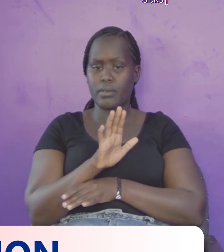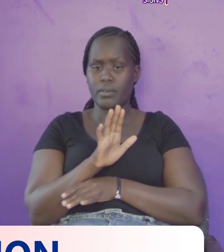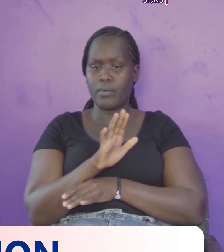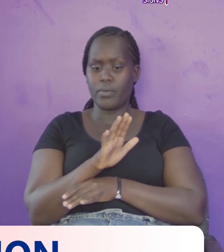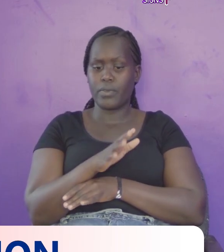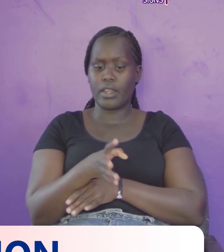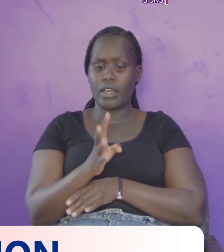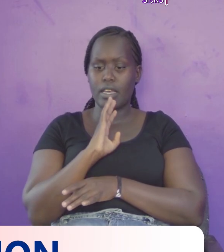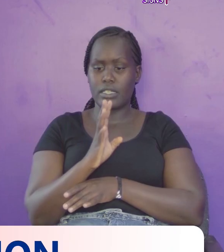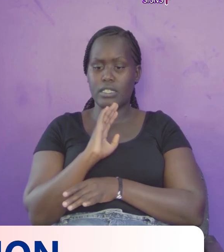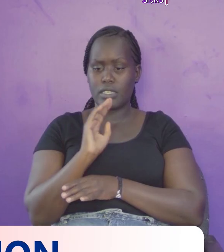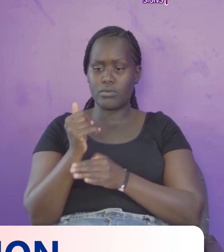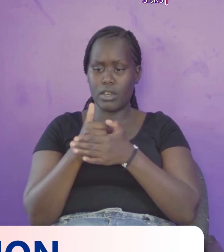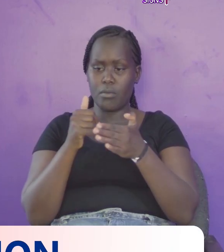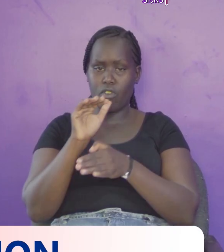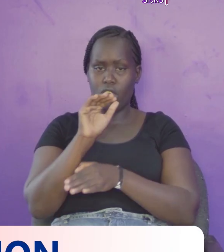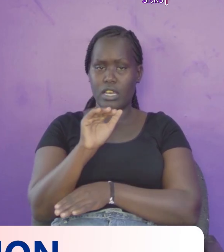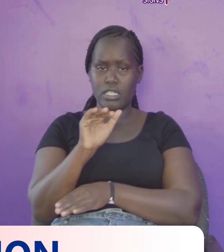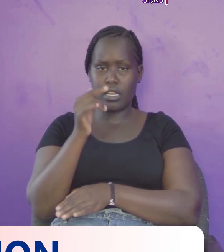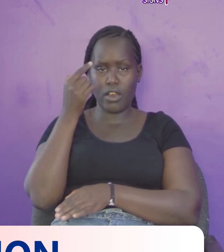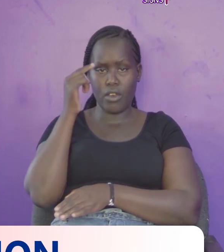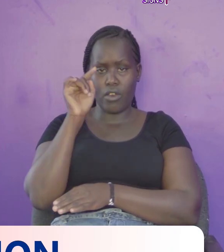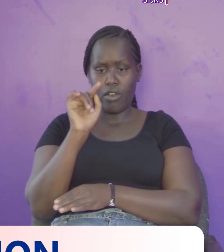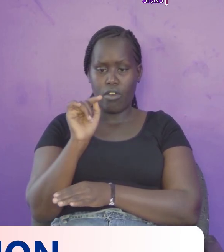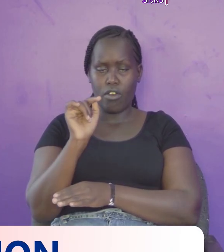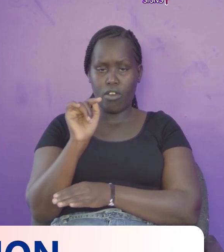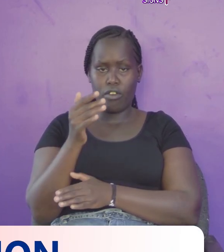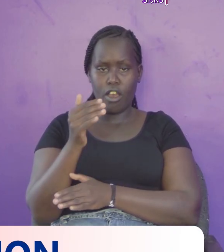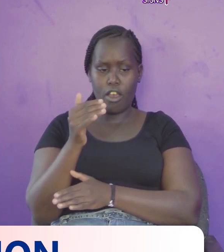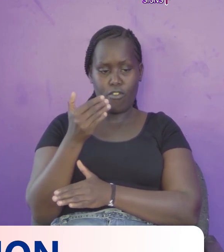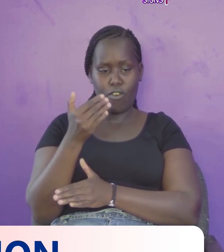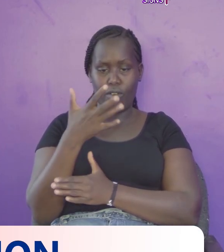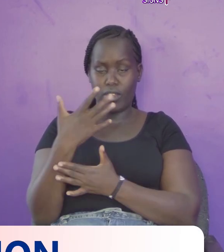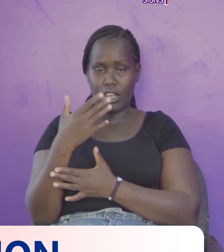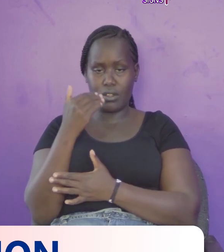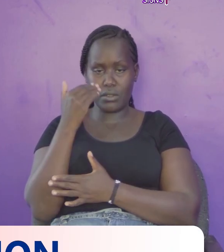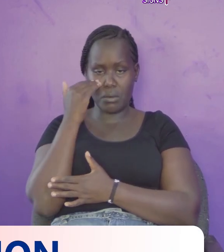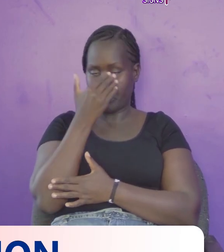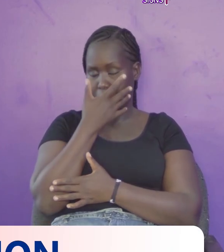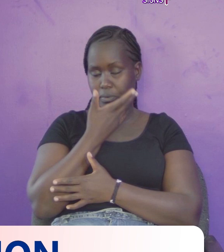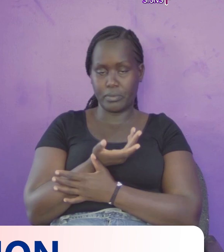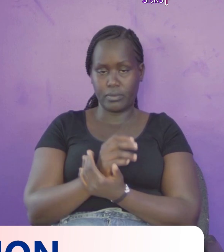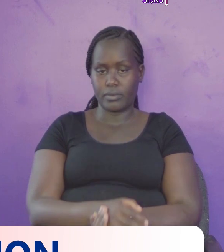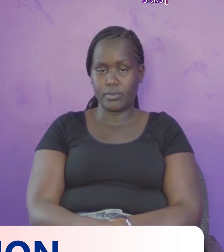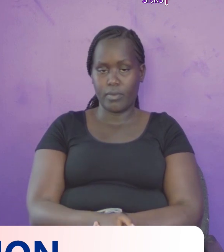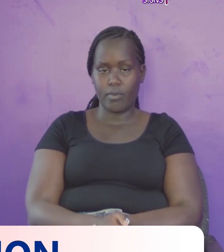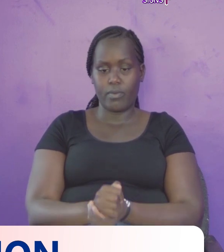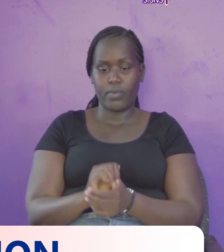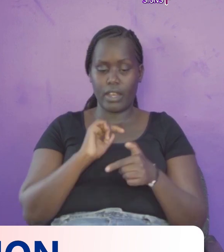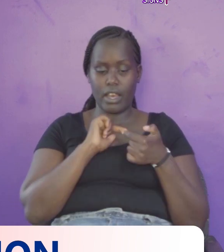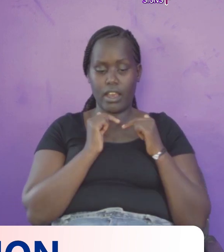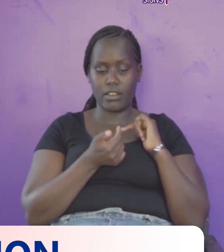Ebu ongea before I start asking you for serviettes nipanguze machozi. It